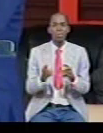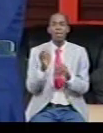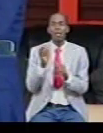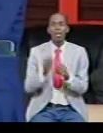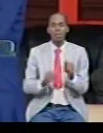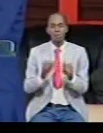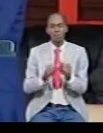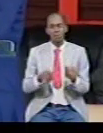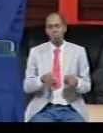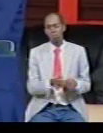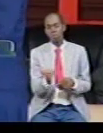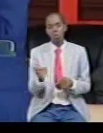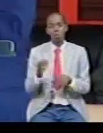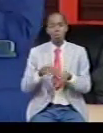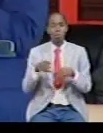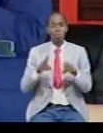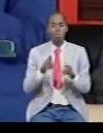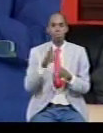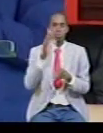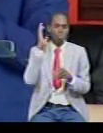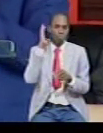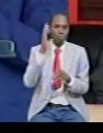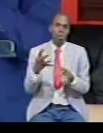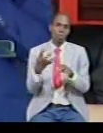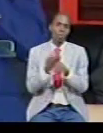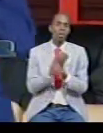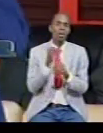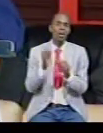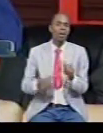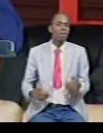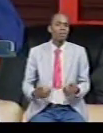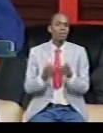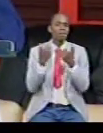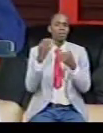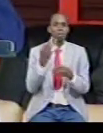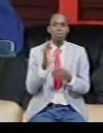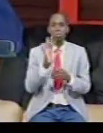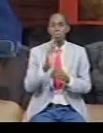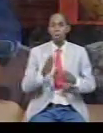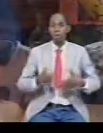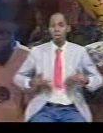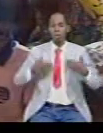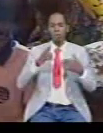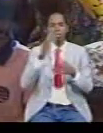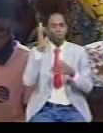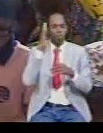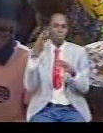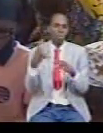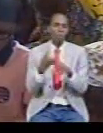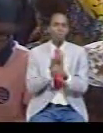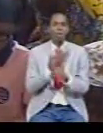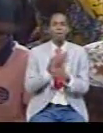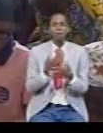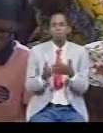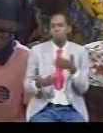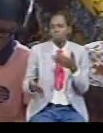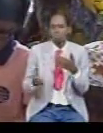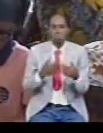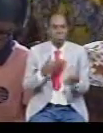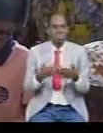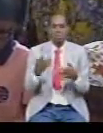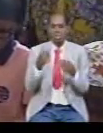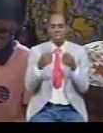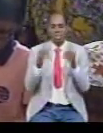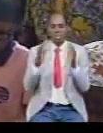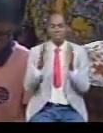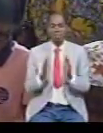of the way, you will win. Every challenge of your life, you will win. And whatever the